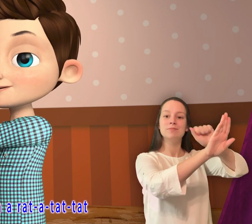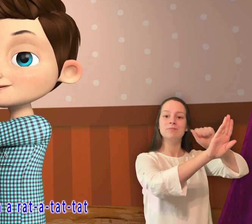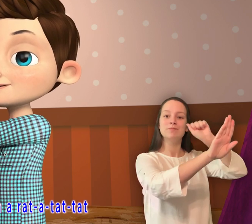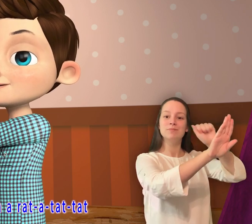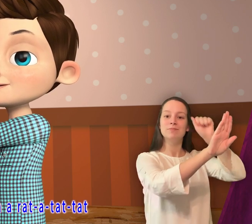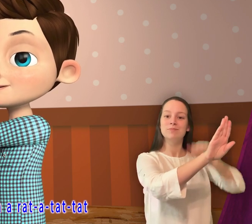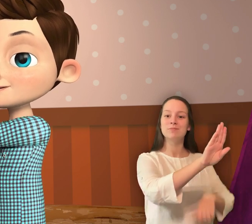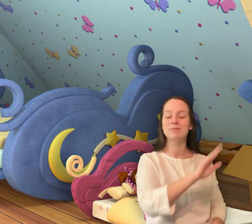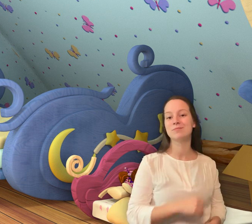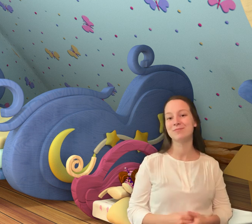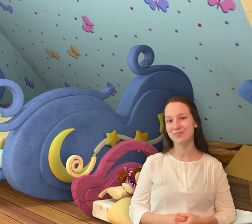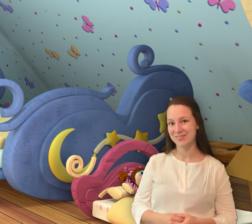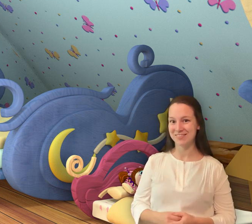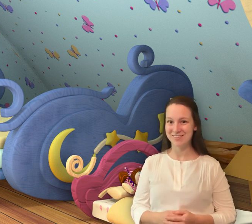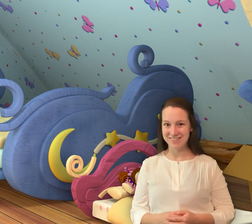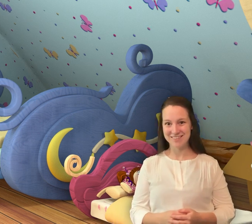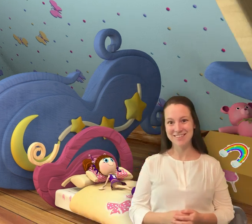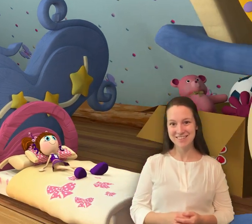with a r a t